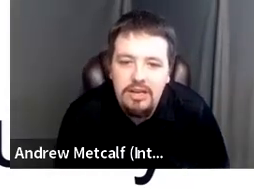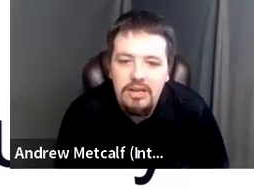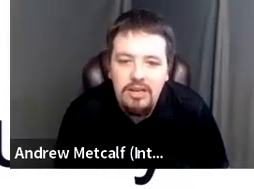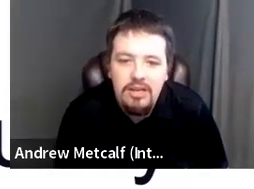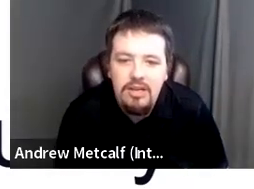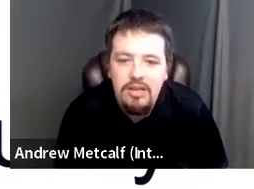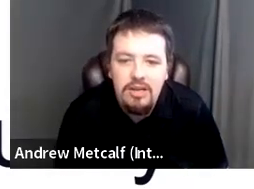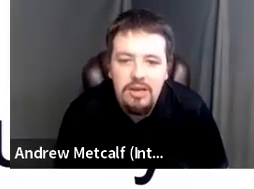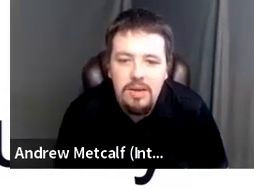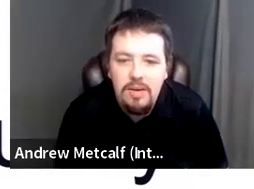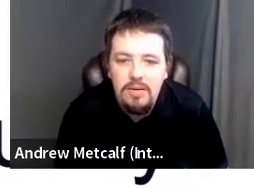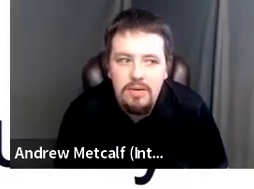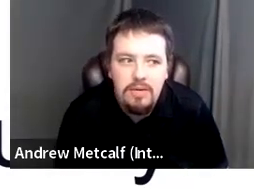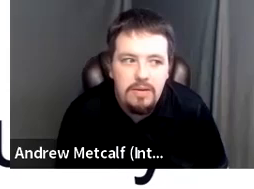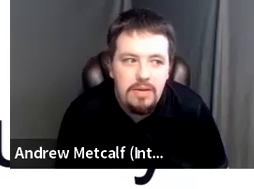in